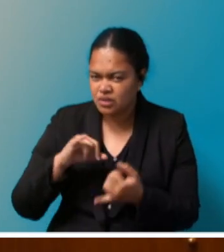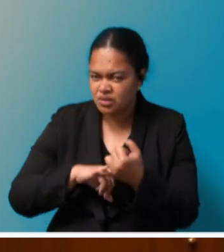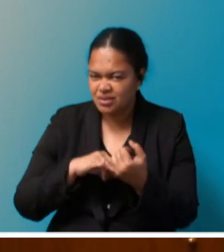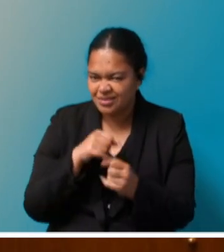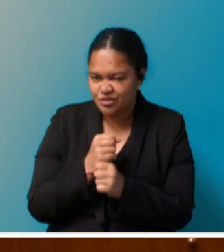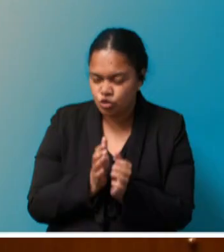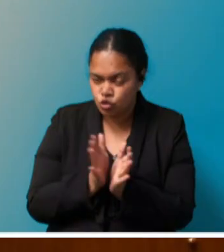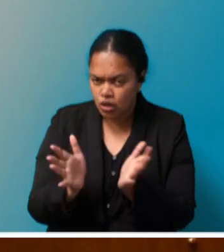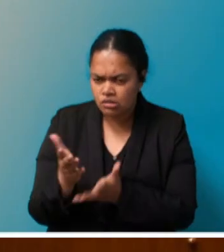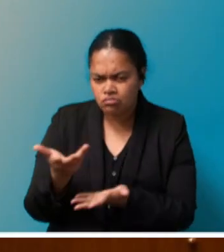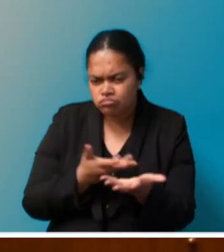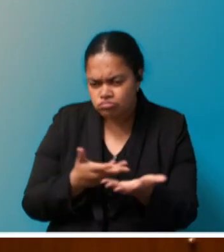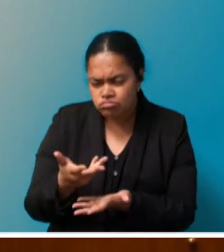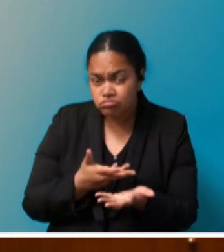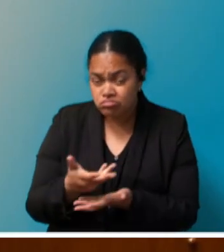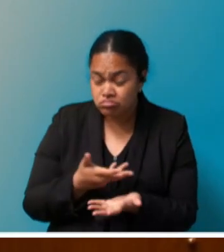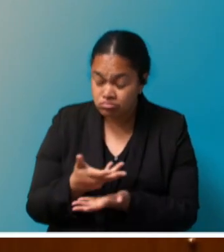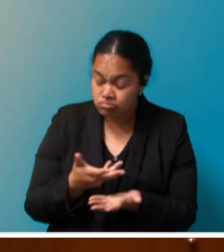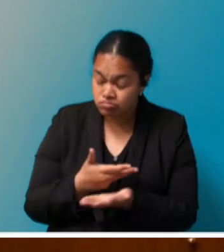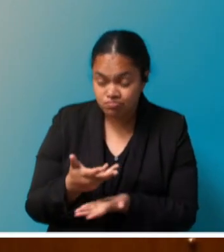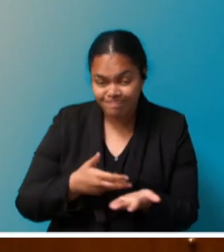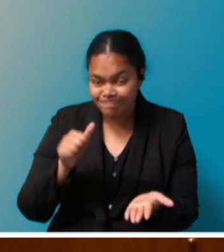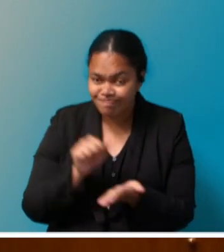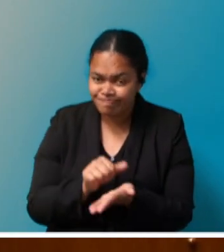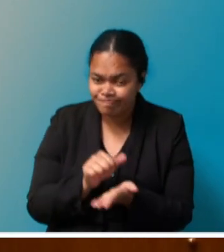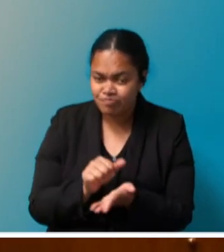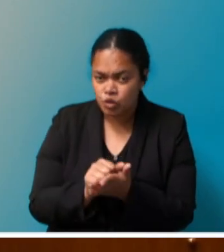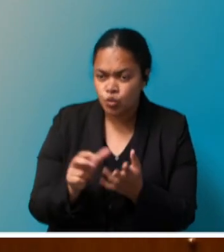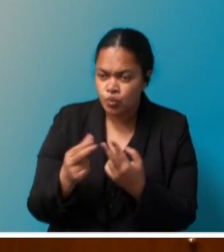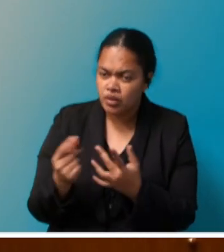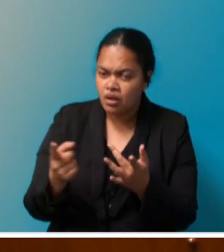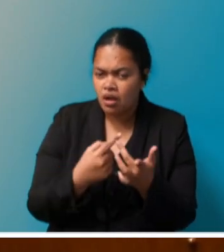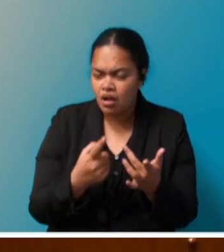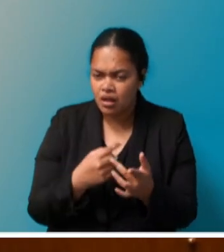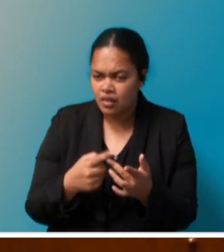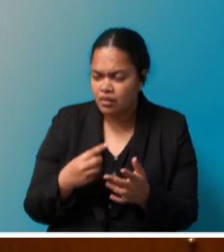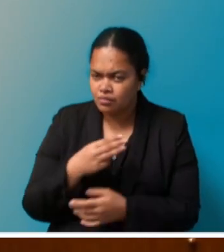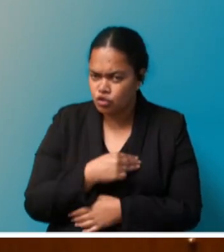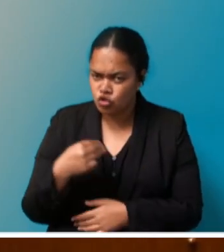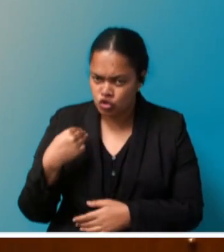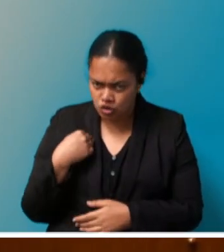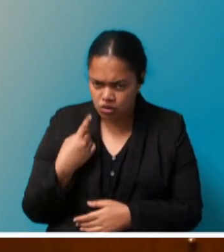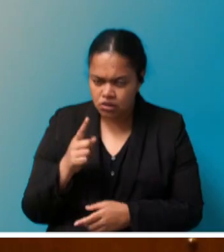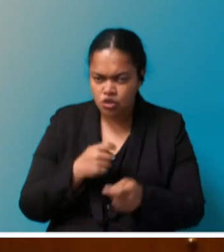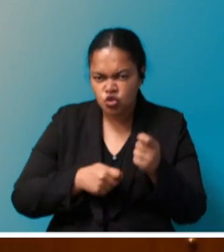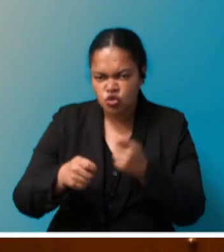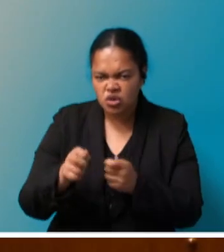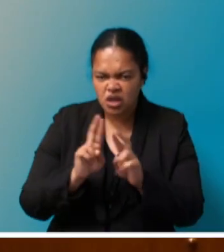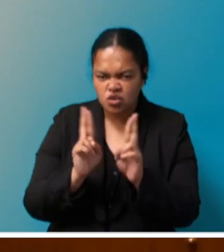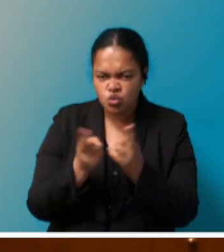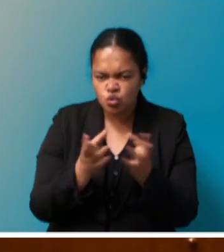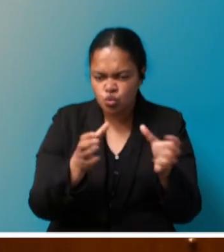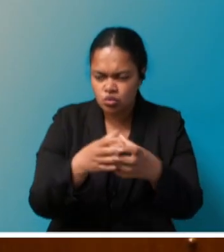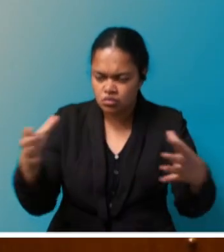has conducted extensive consultations with the relevant ministries and trade unions. This process